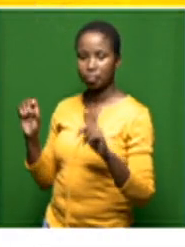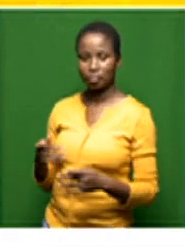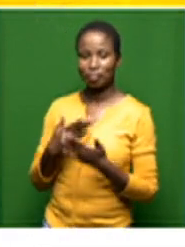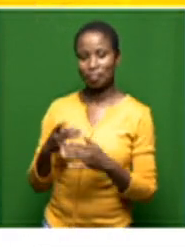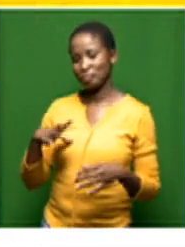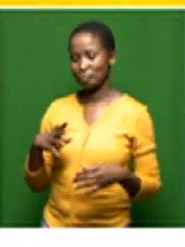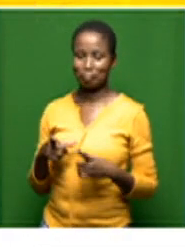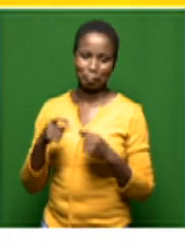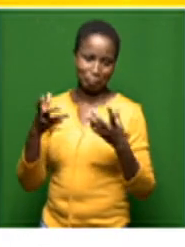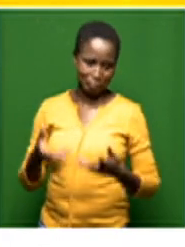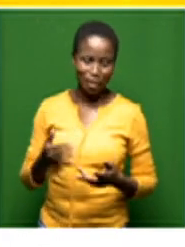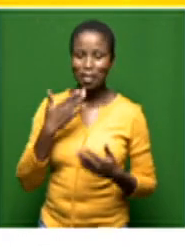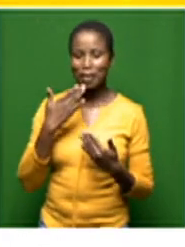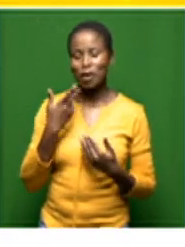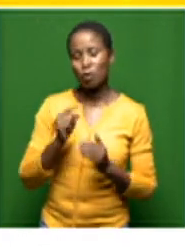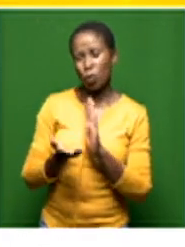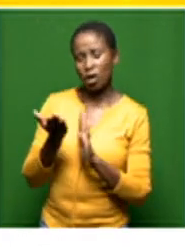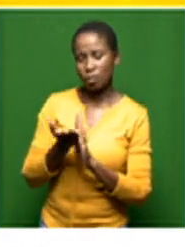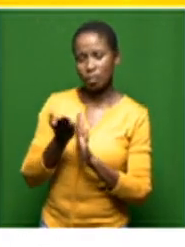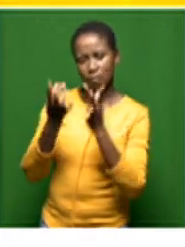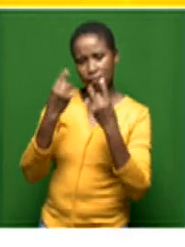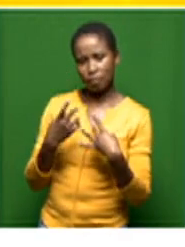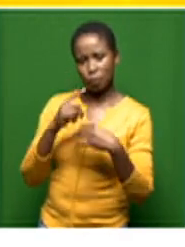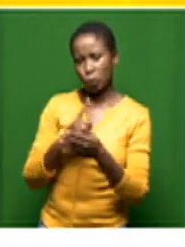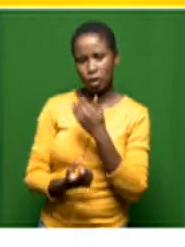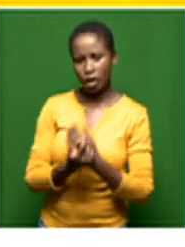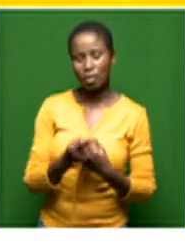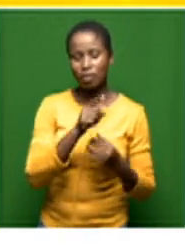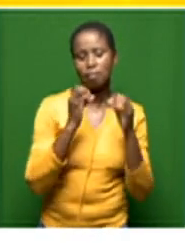there. Thanks so much for the update on what's happening in